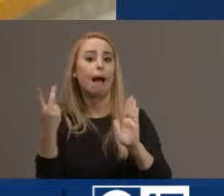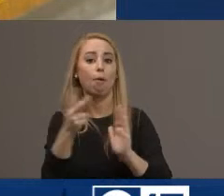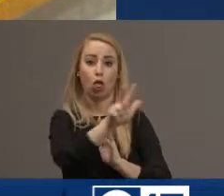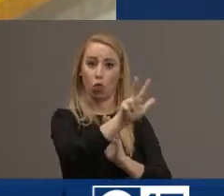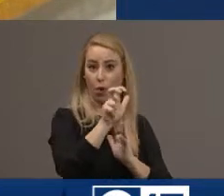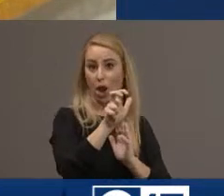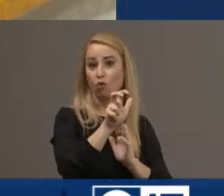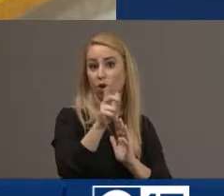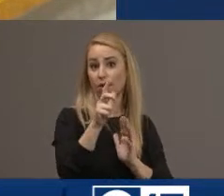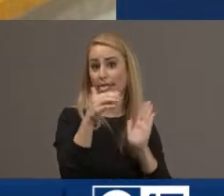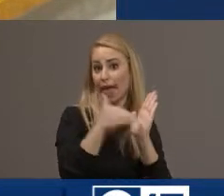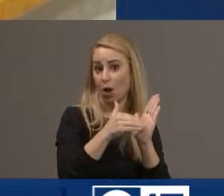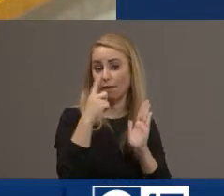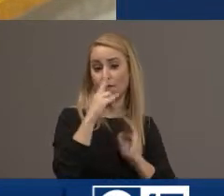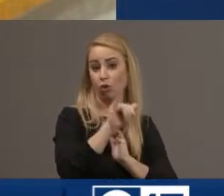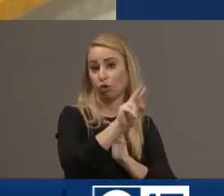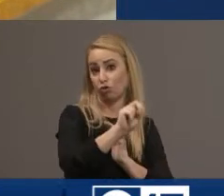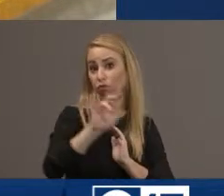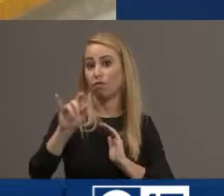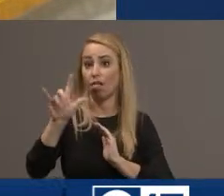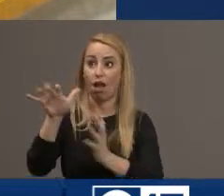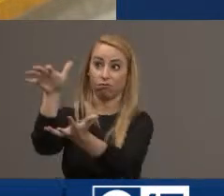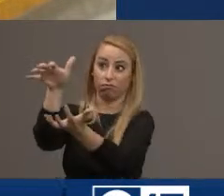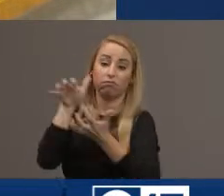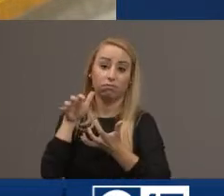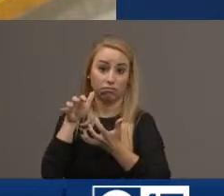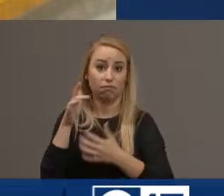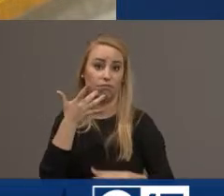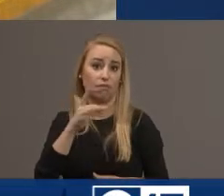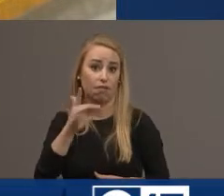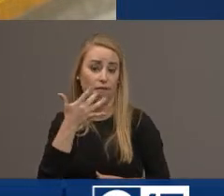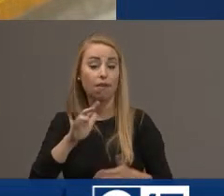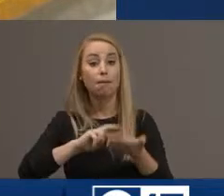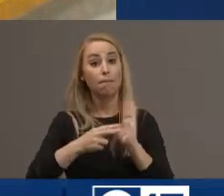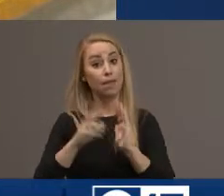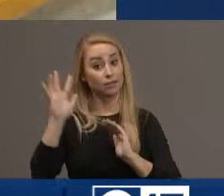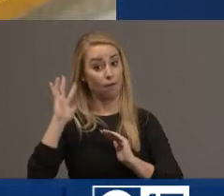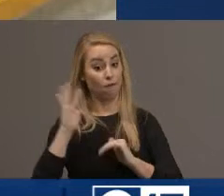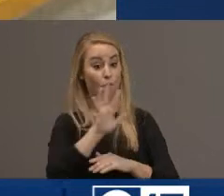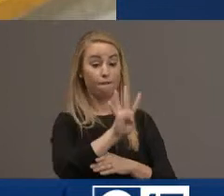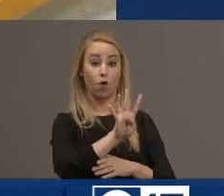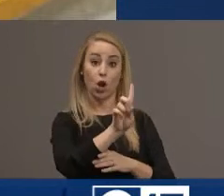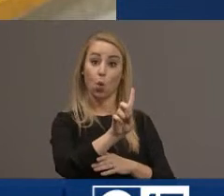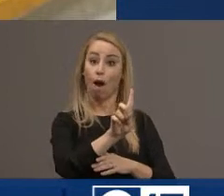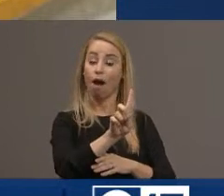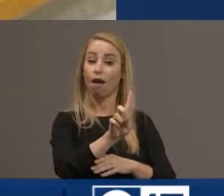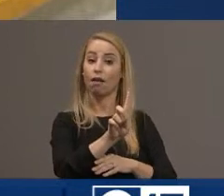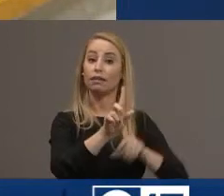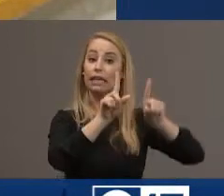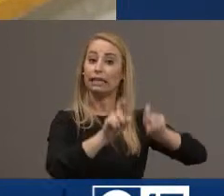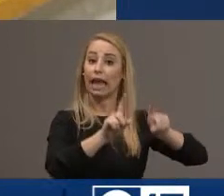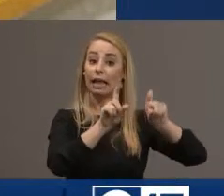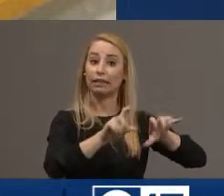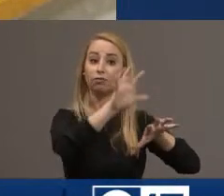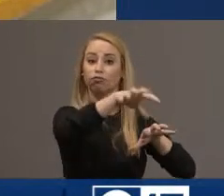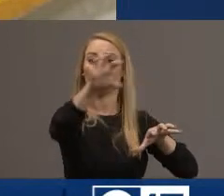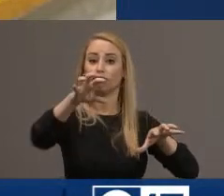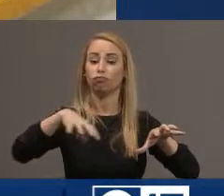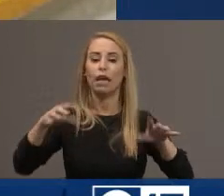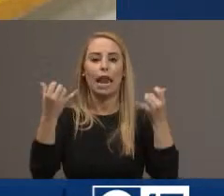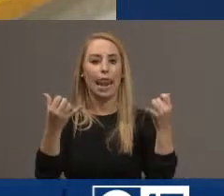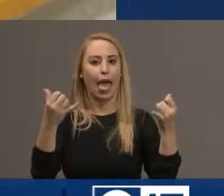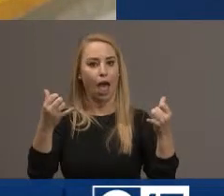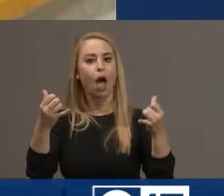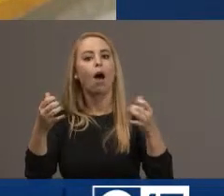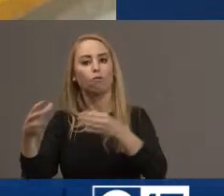July, and we're going to go, as Dr. Chris said, from 41 sites that we had mobile testing set up to add that out to 62,